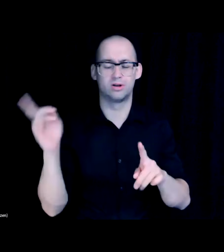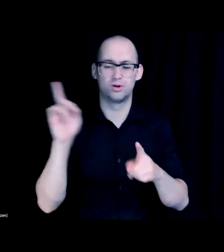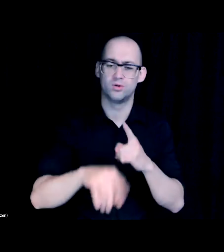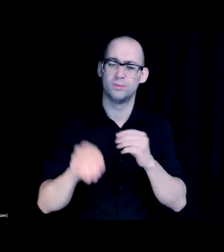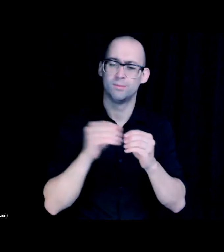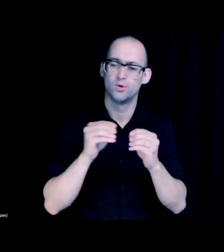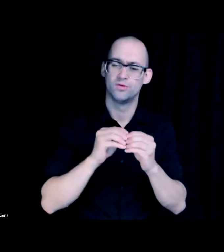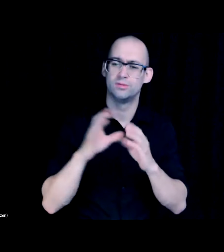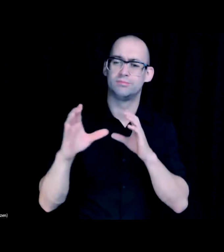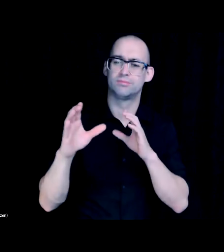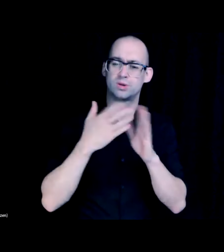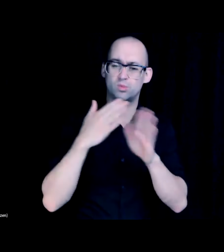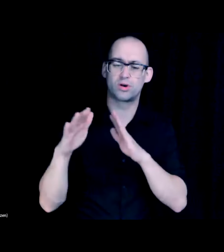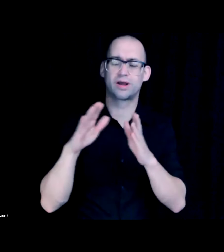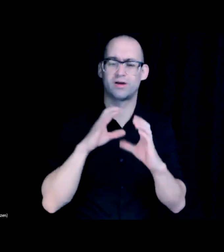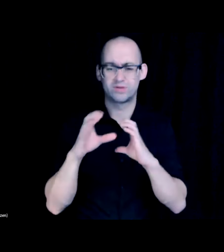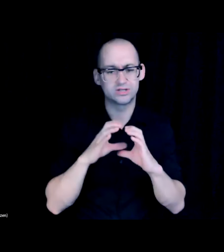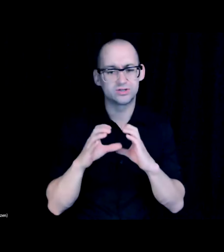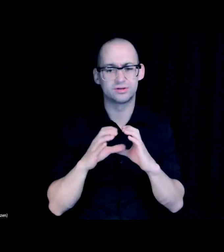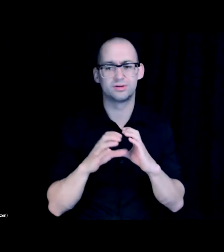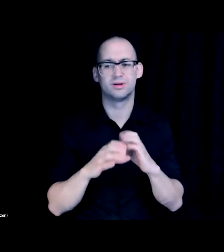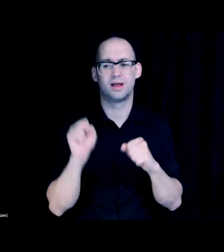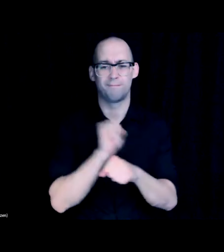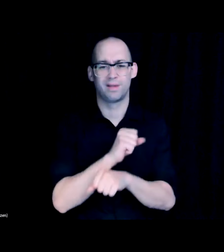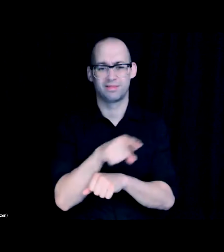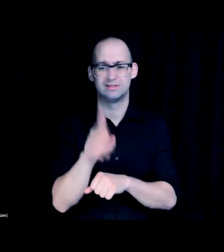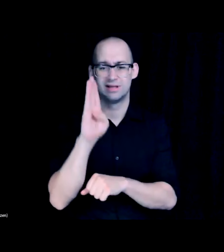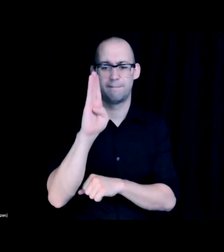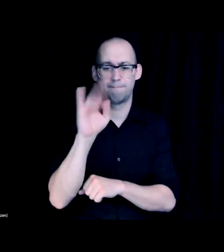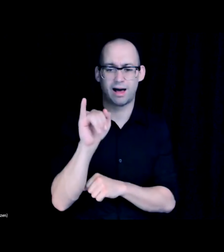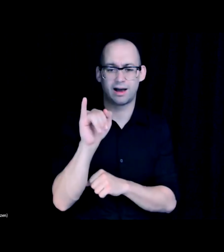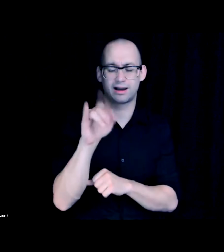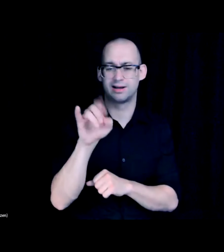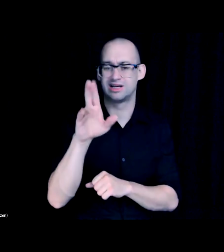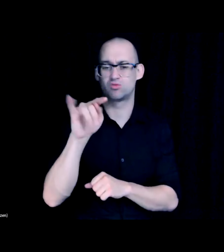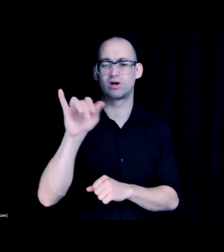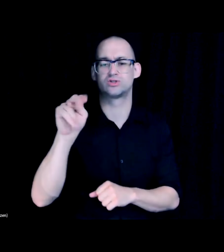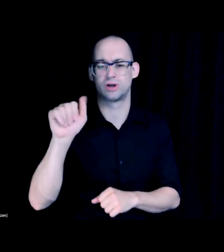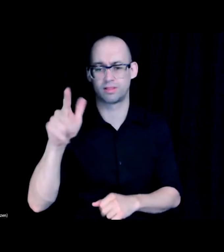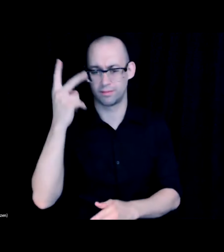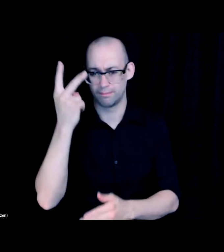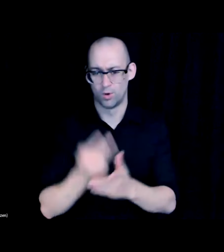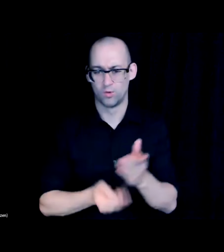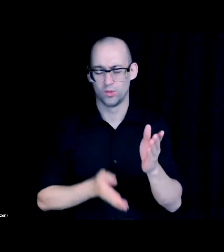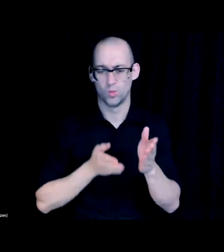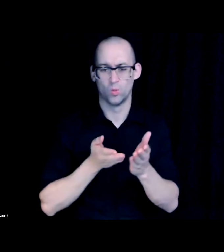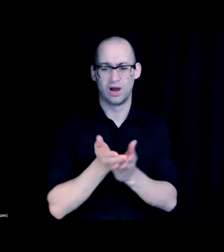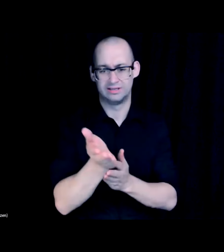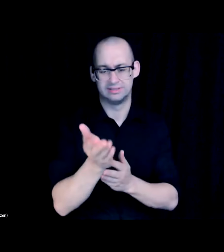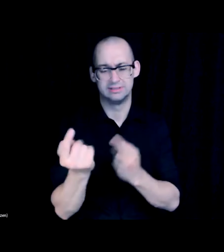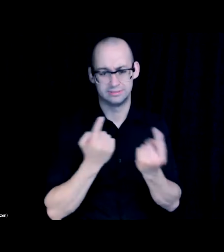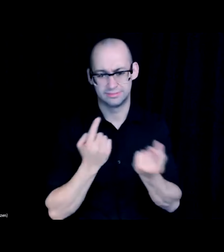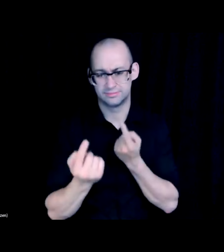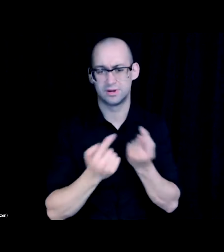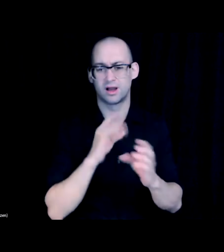of a community conversation, and really make this a bi-directional conversation. And let's pull